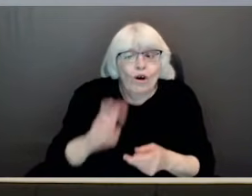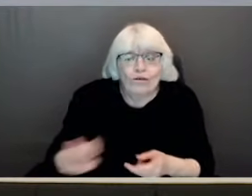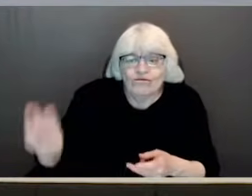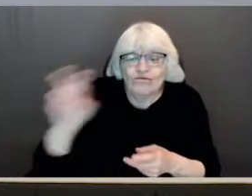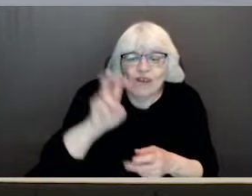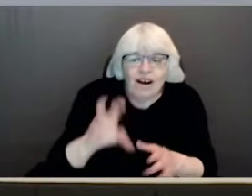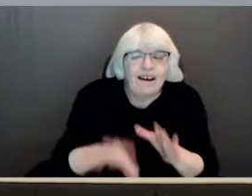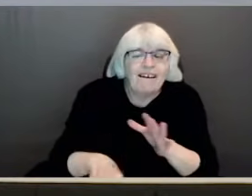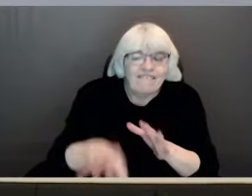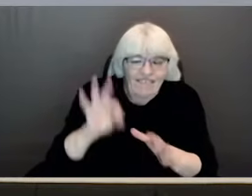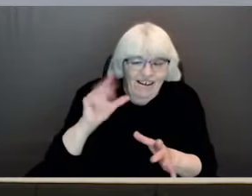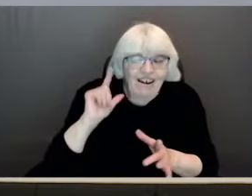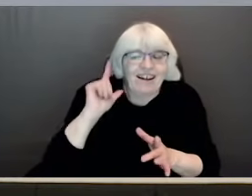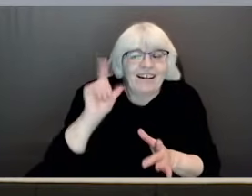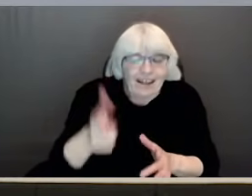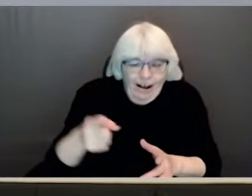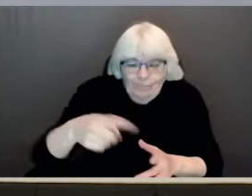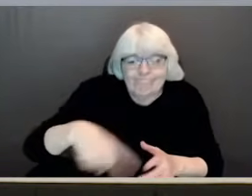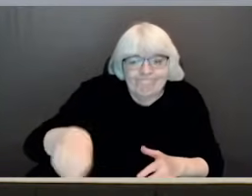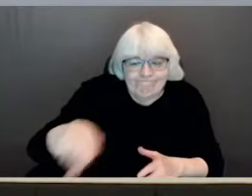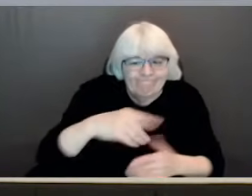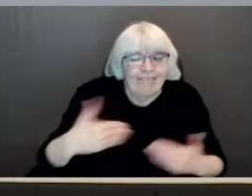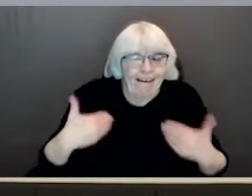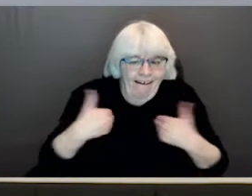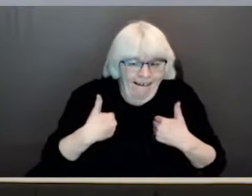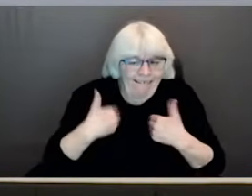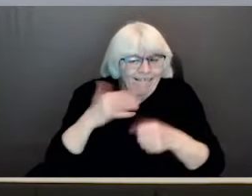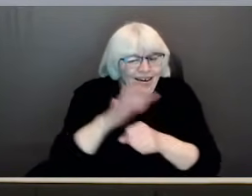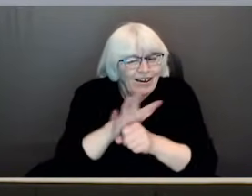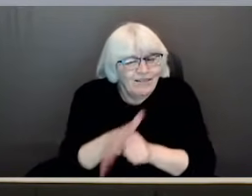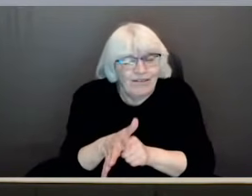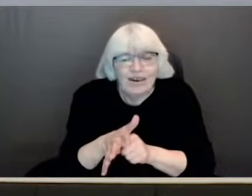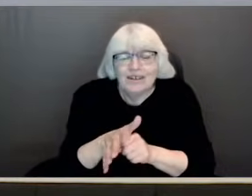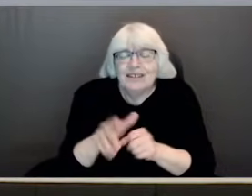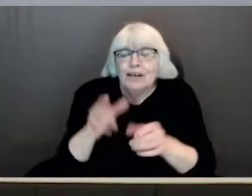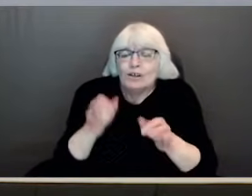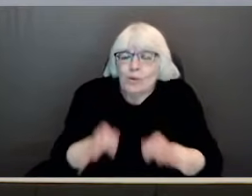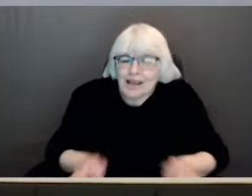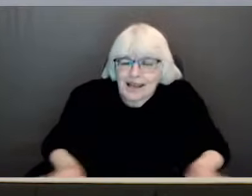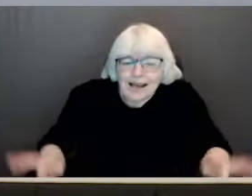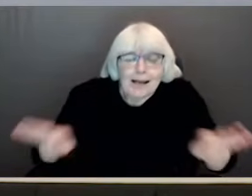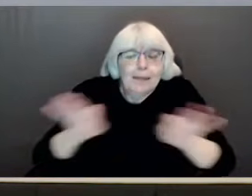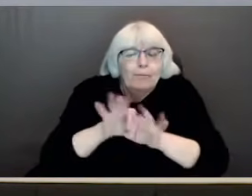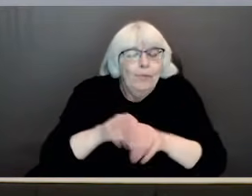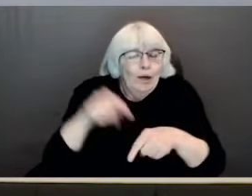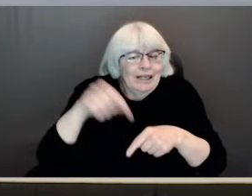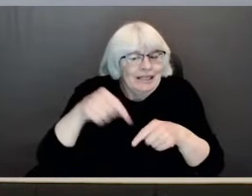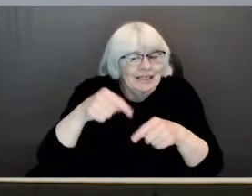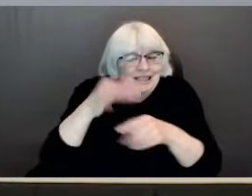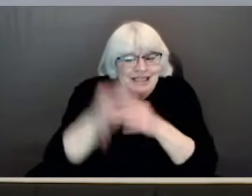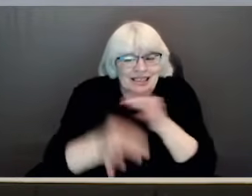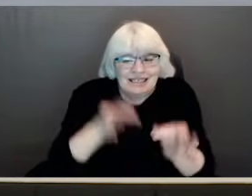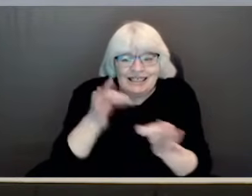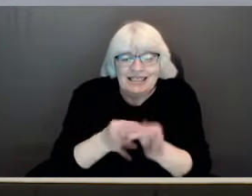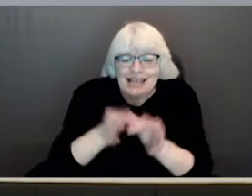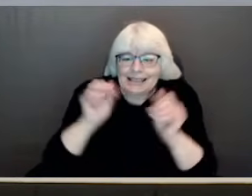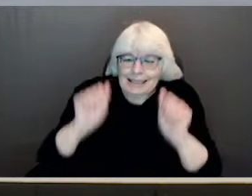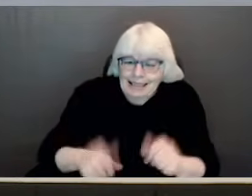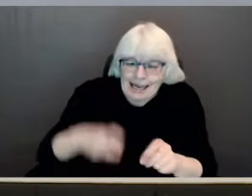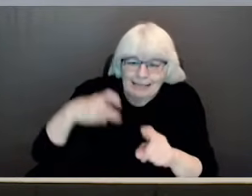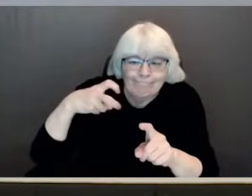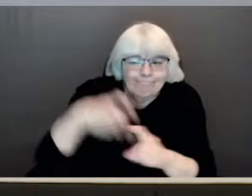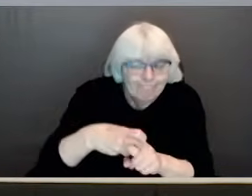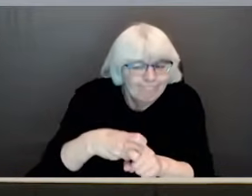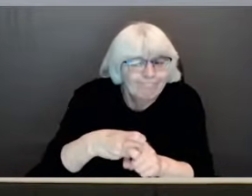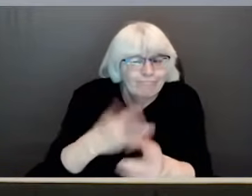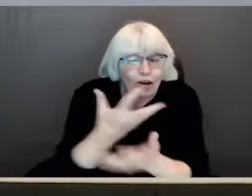continue to be key factors in our pandemic response, allowing for the early detection of cases. The sooner an individual is